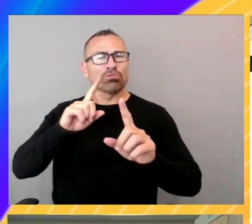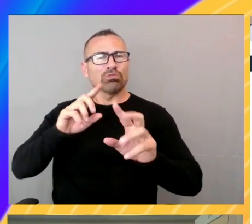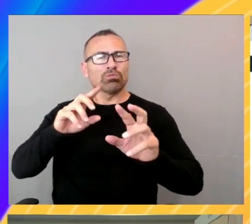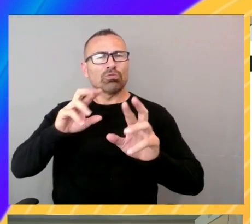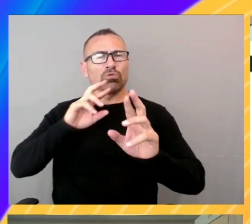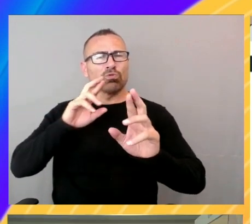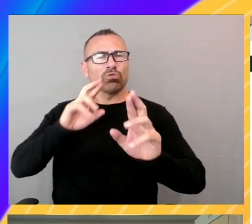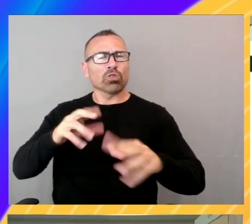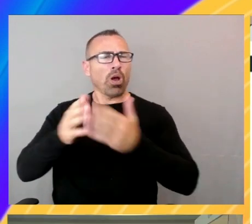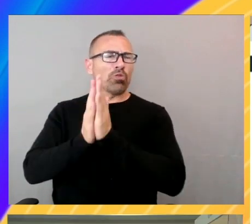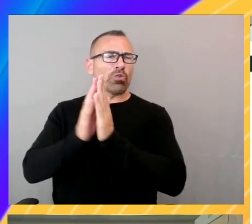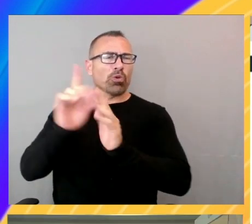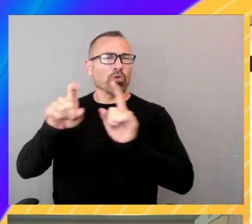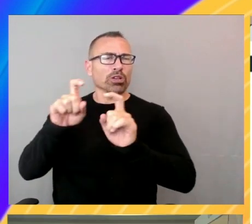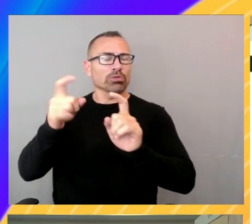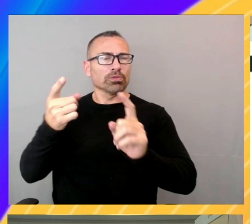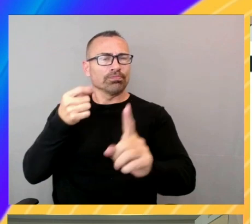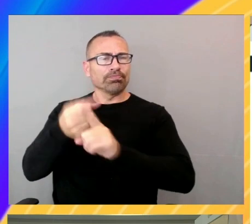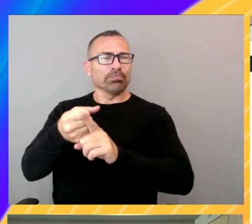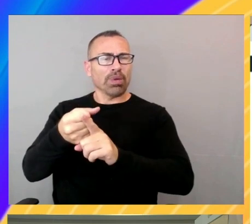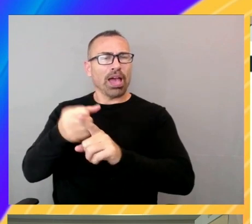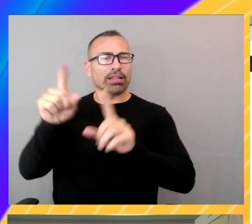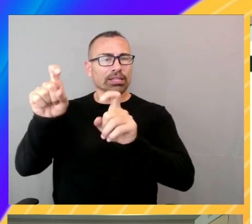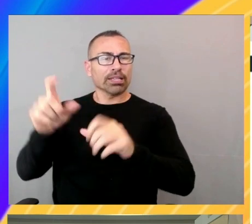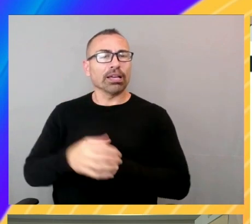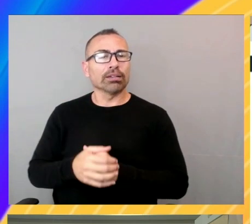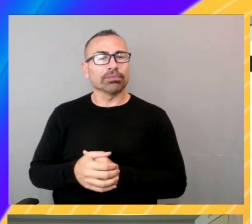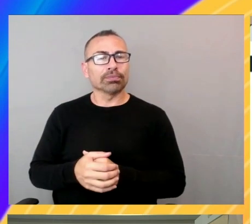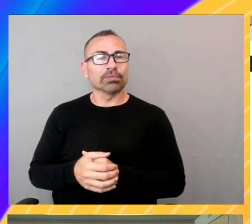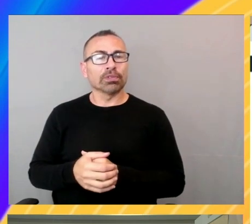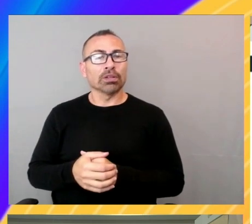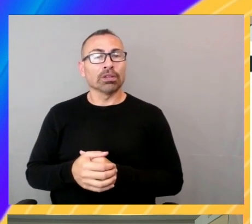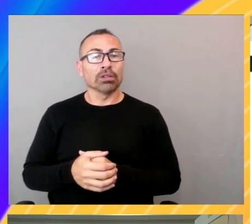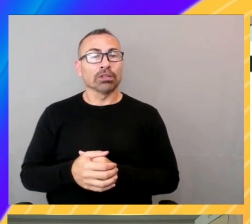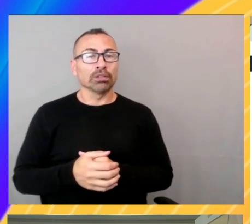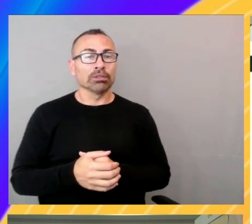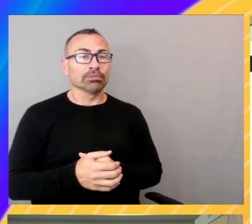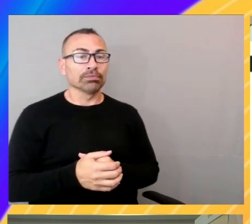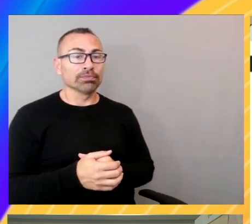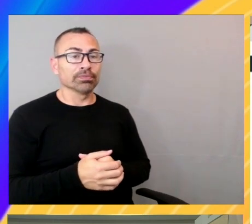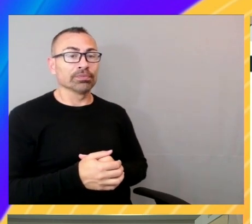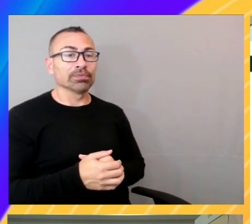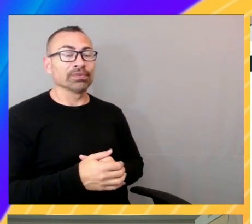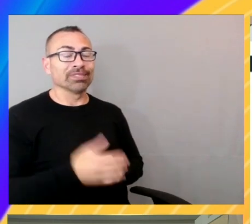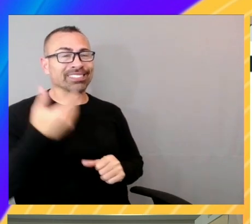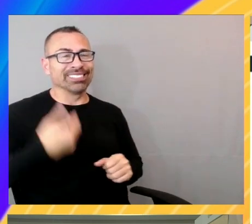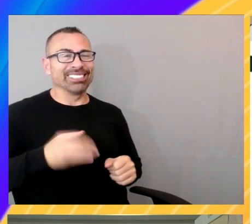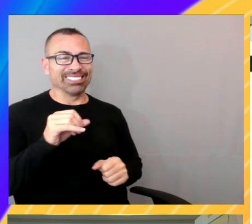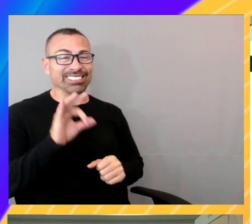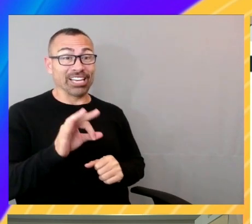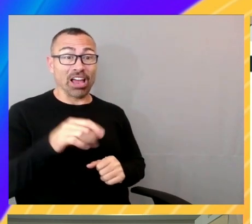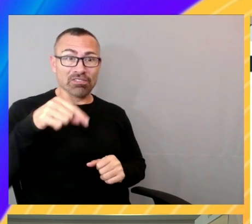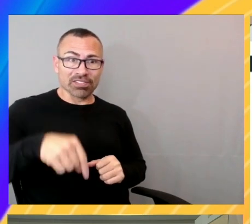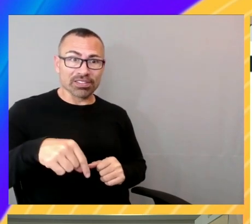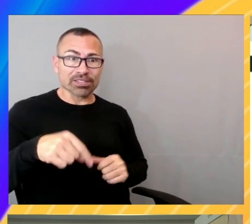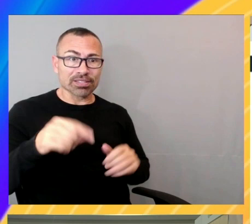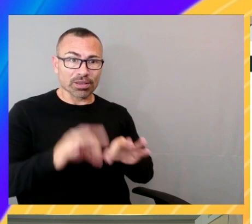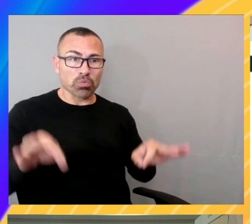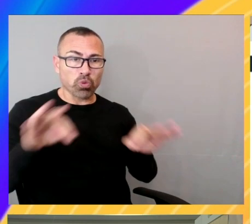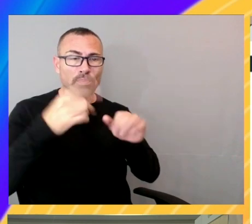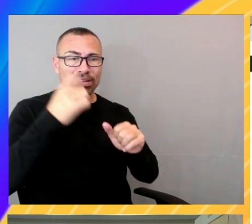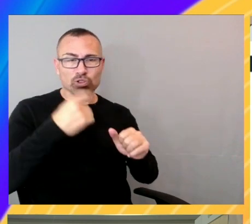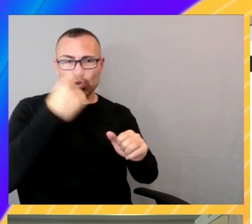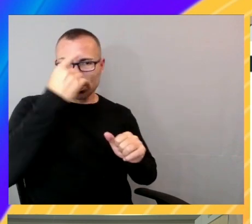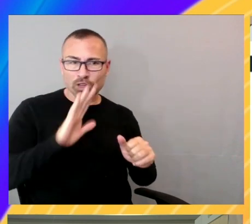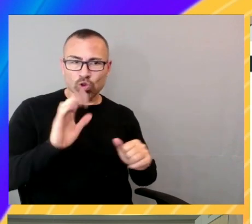be issues like this, and maybe your application will just like barely work, and you think that's normal, and you might never know that there